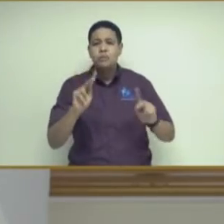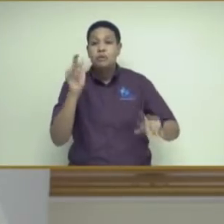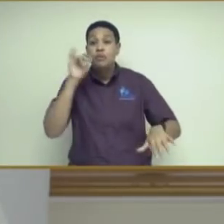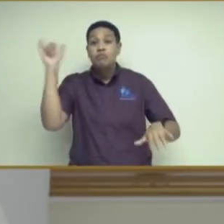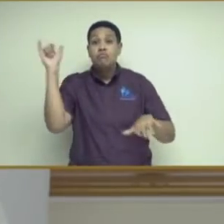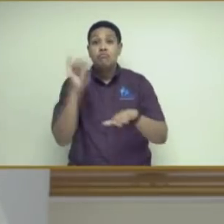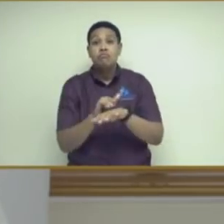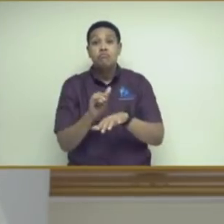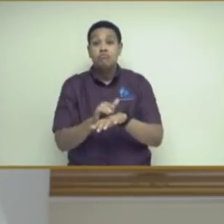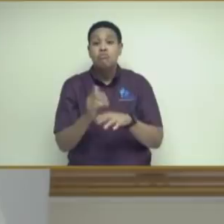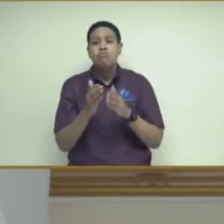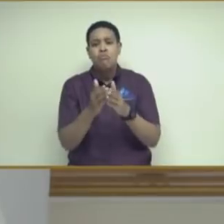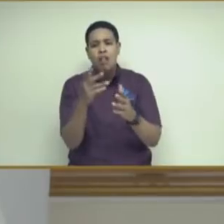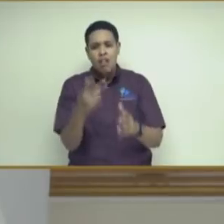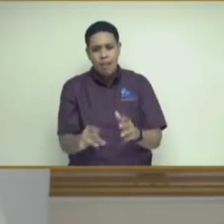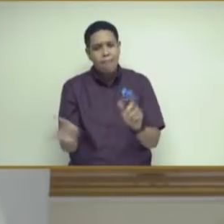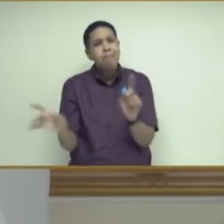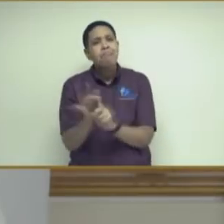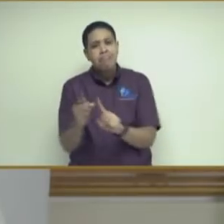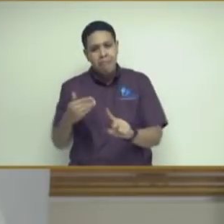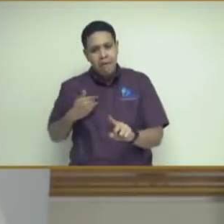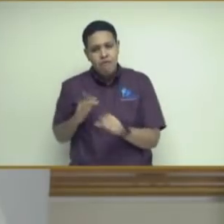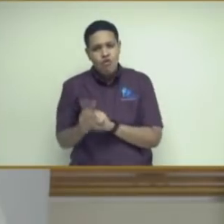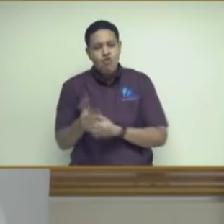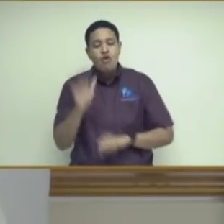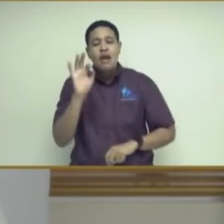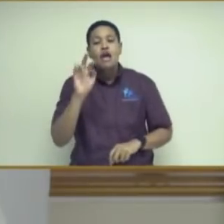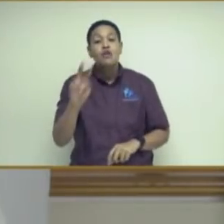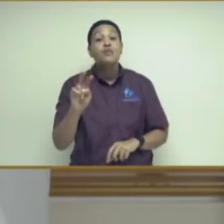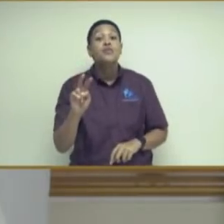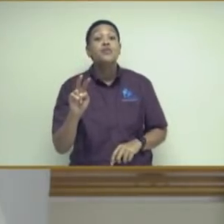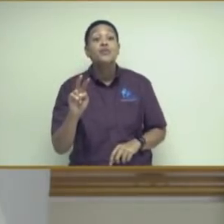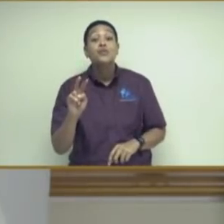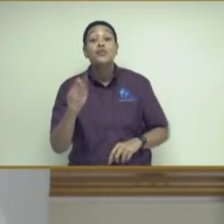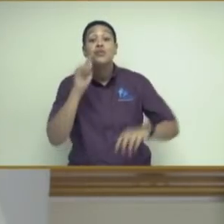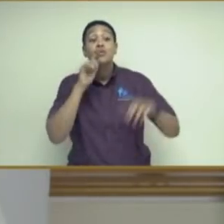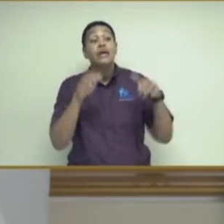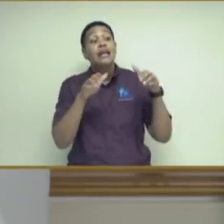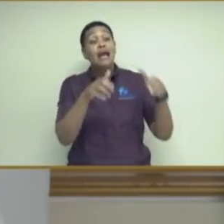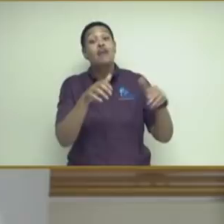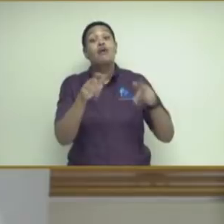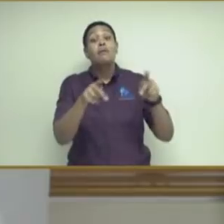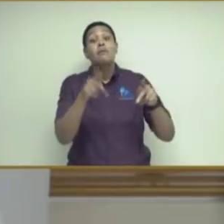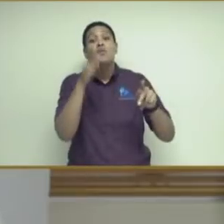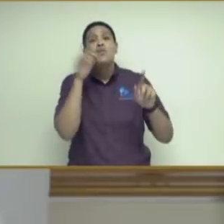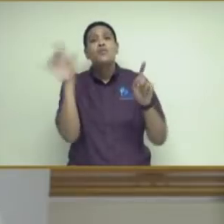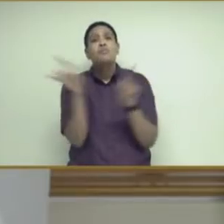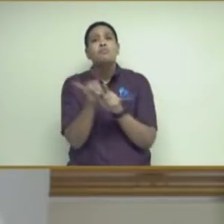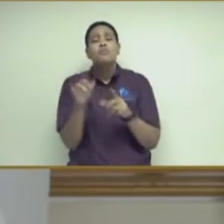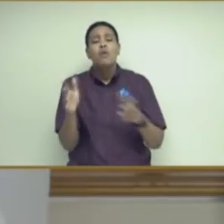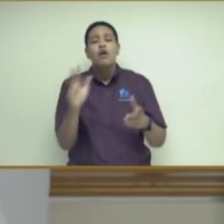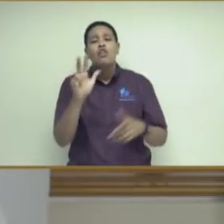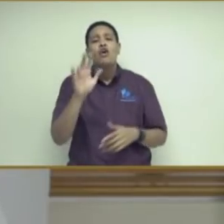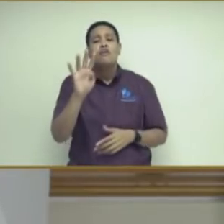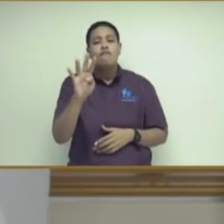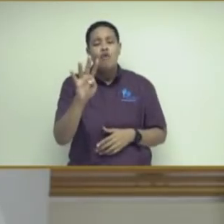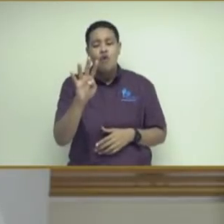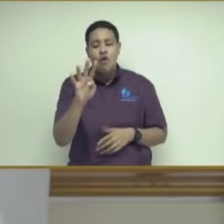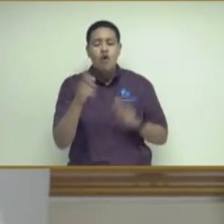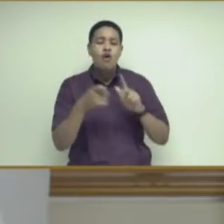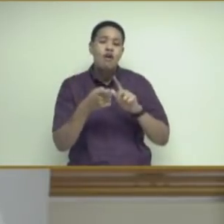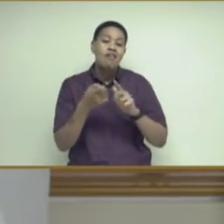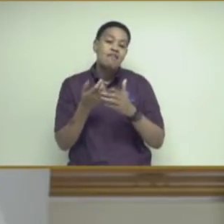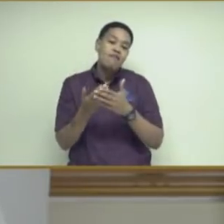cases. The 92 imported cases are categorized in the following way: 34 cases